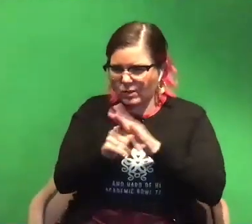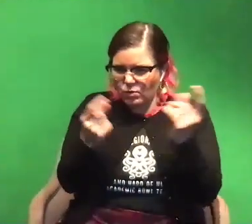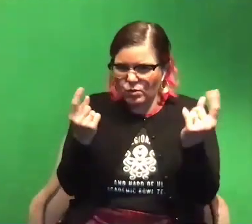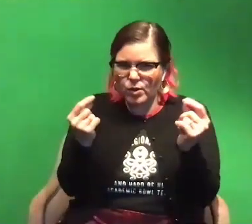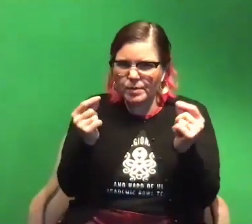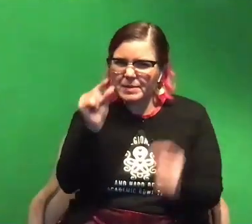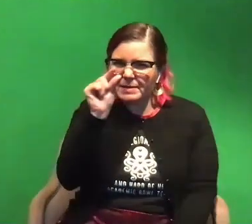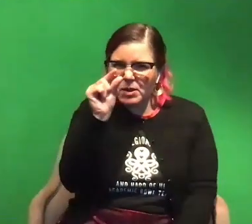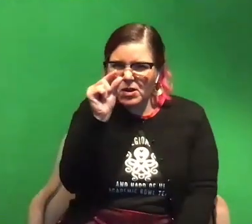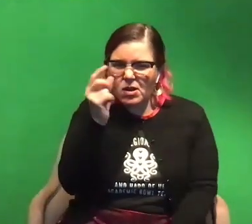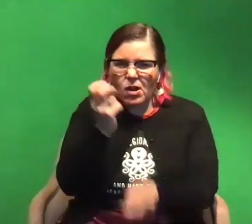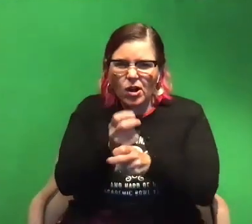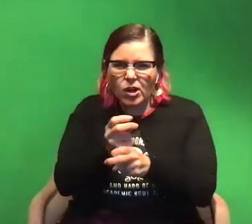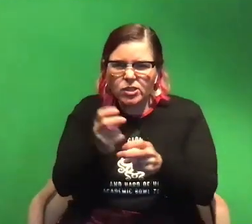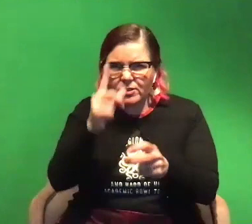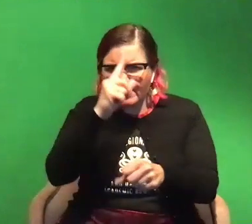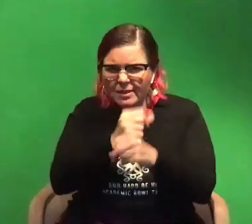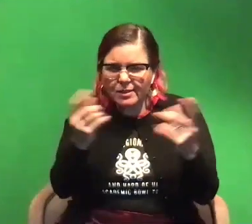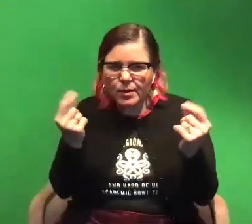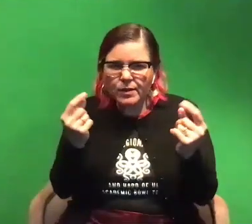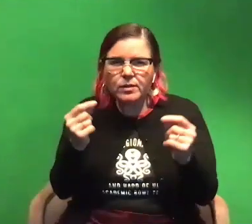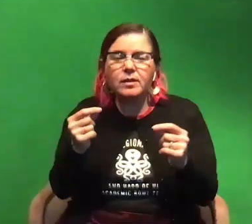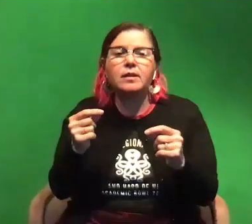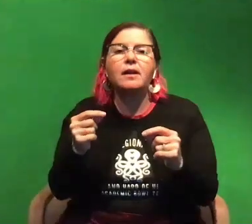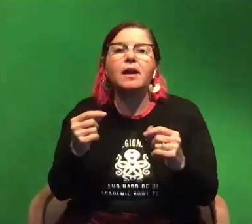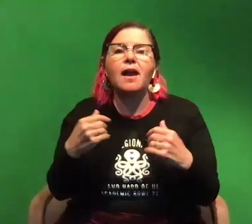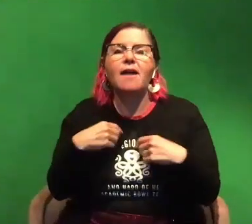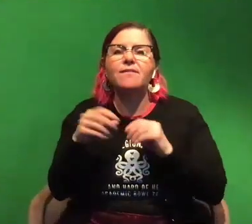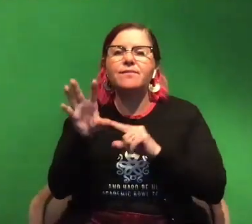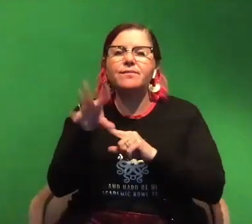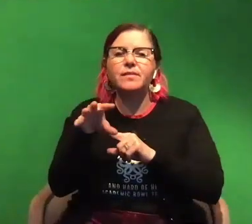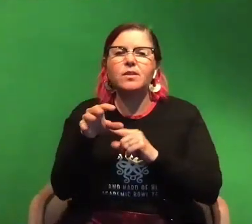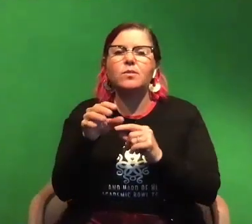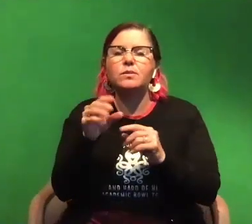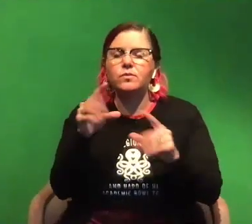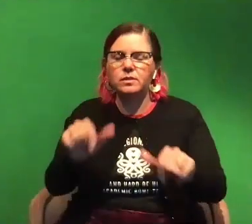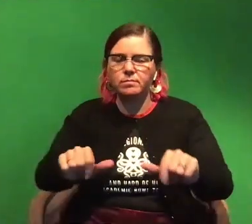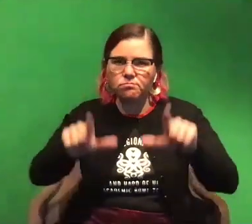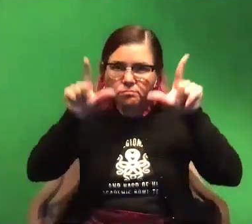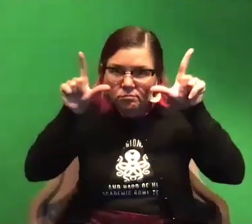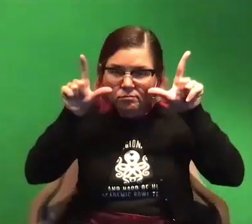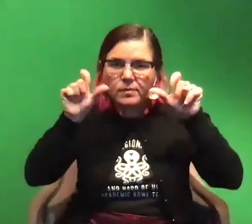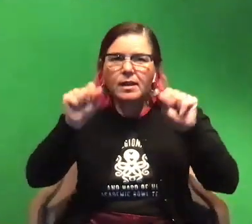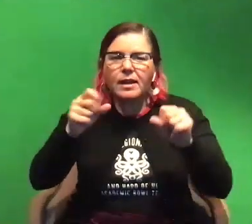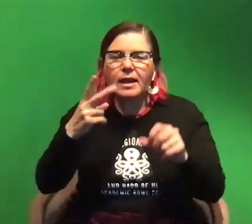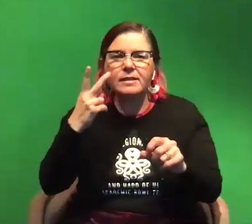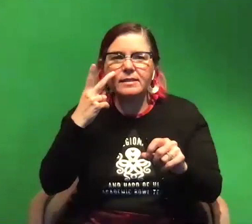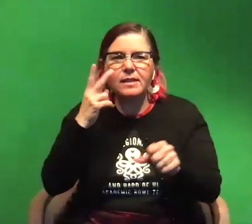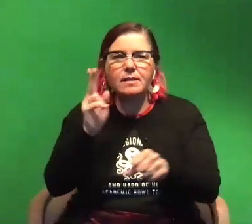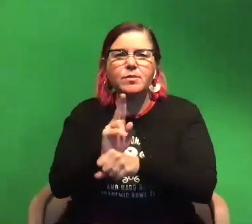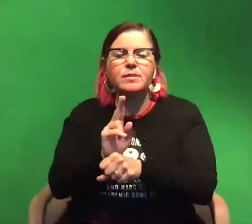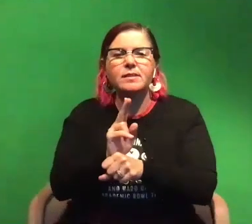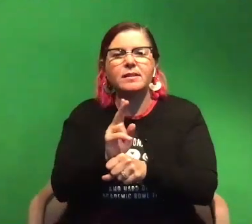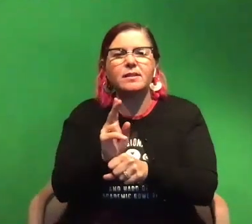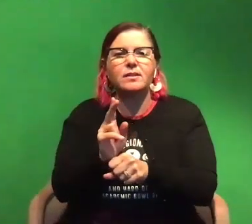small. It's like kind of hard to imagine what they're doing. But there are these videos really zoomed in, and you can see them using basically